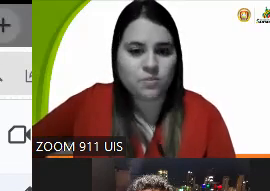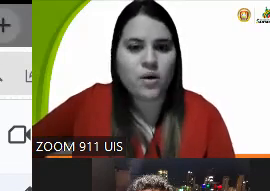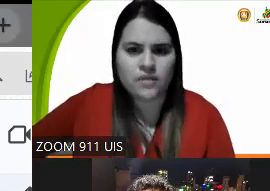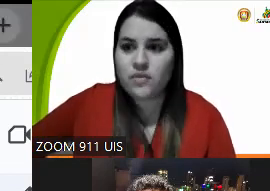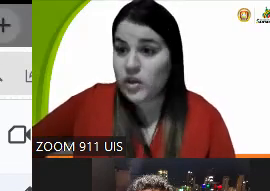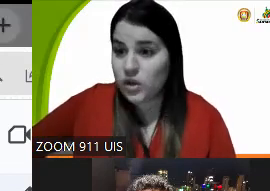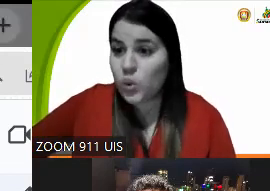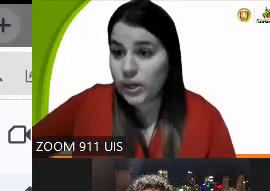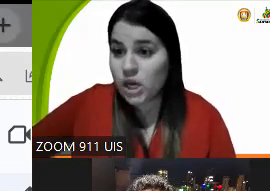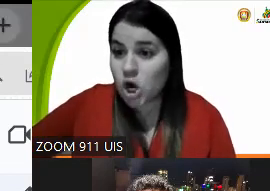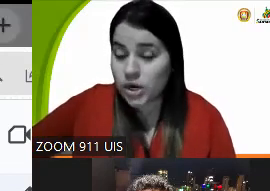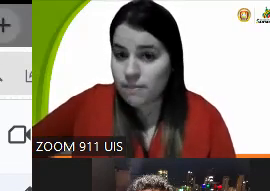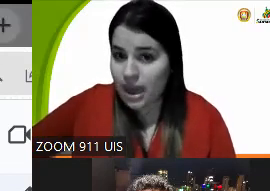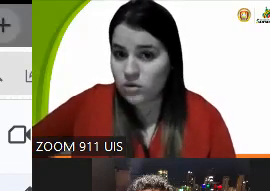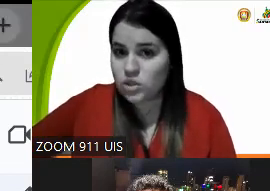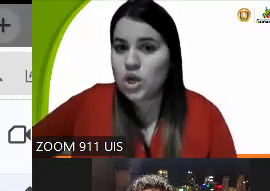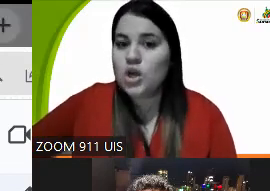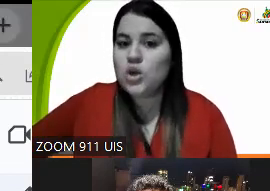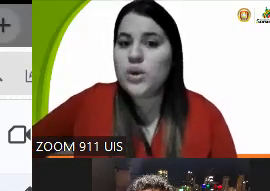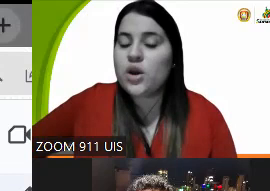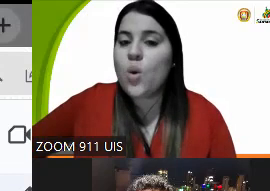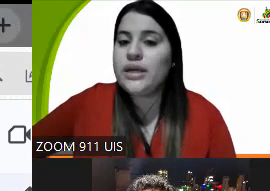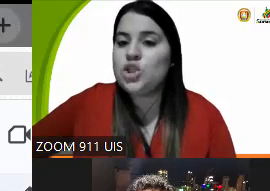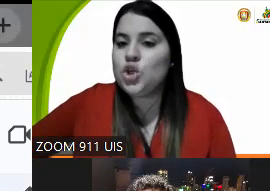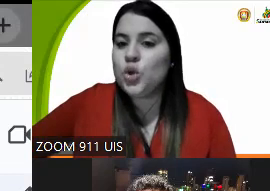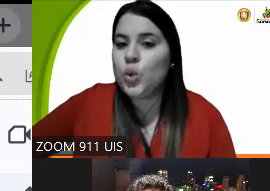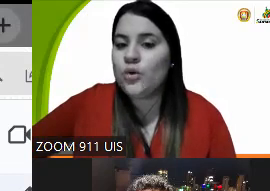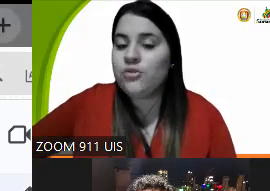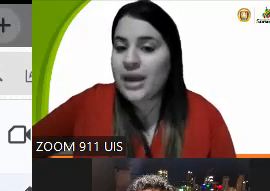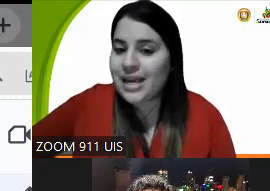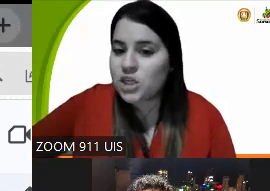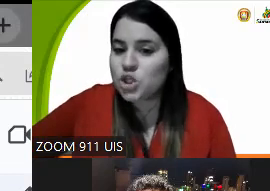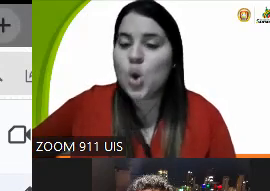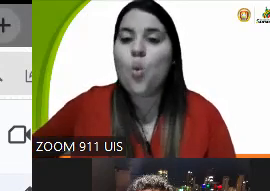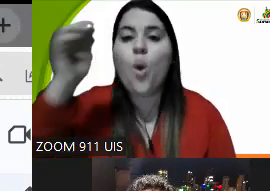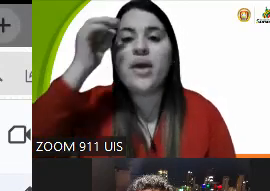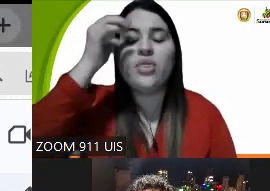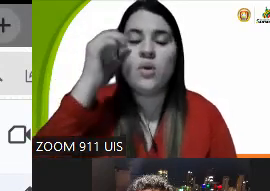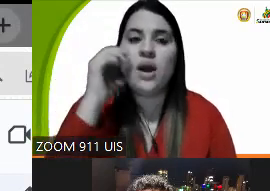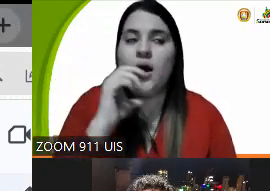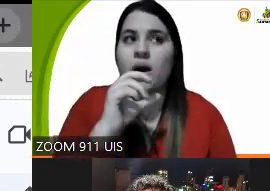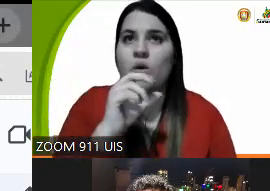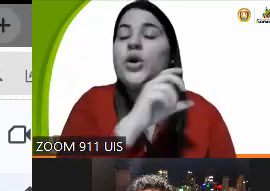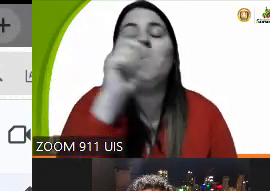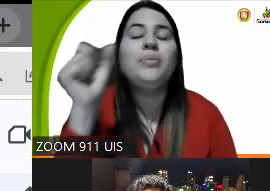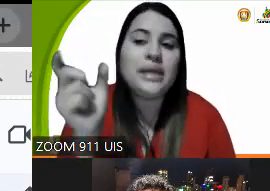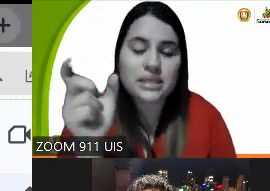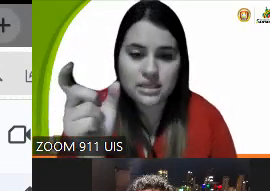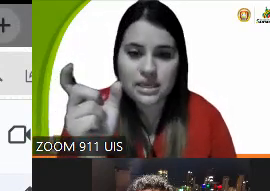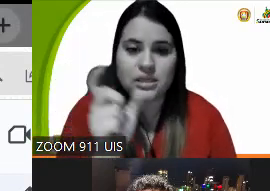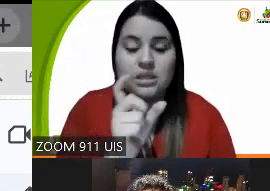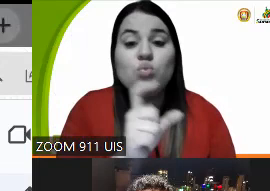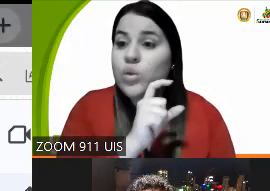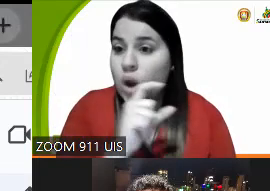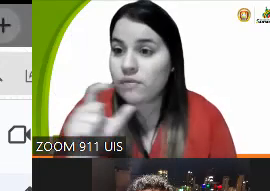the last part of the video we heard about. So we are going to finish with or complete